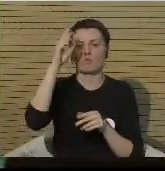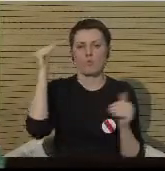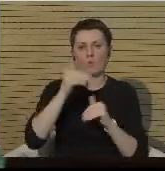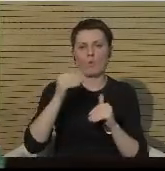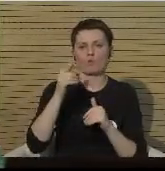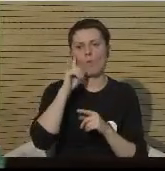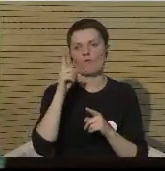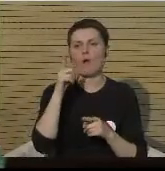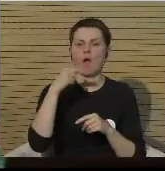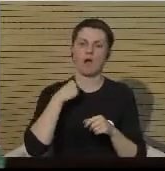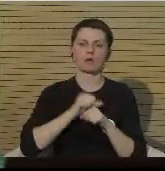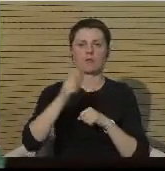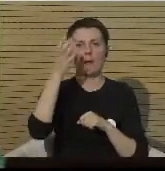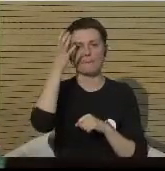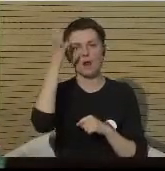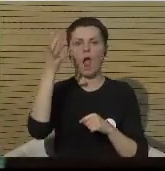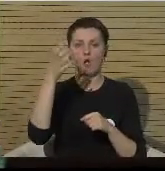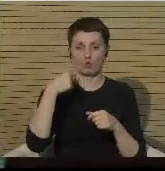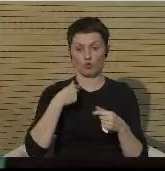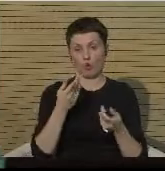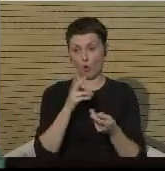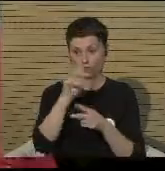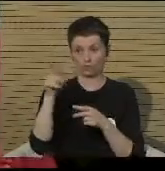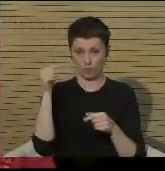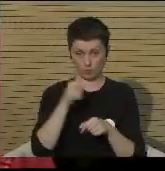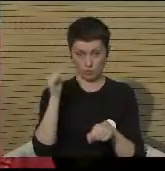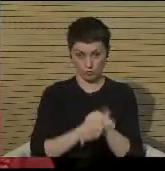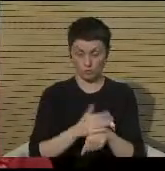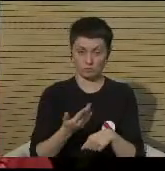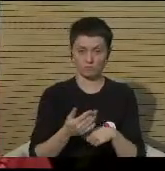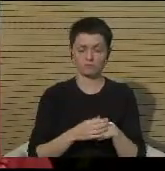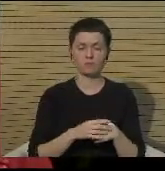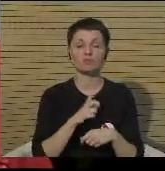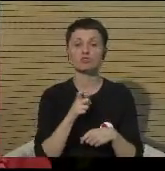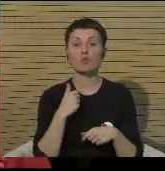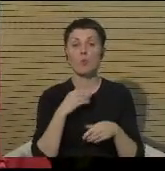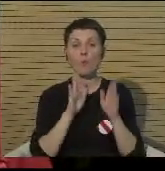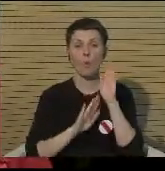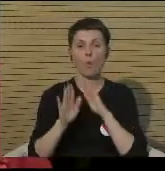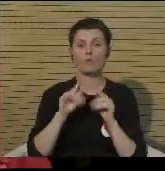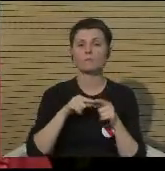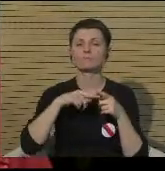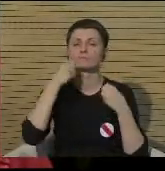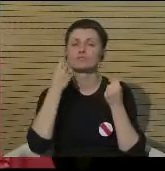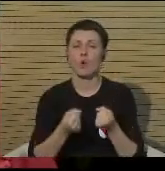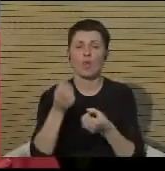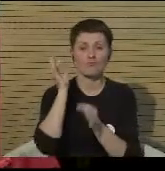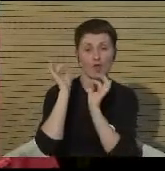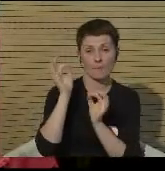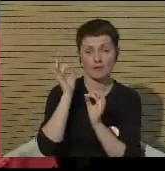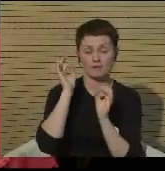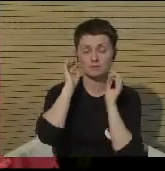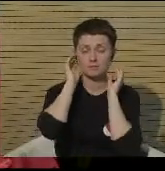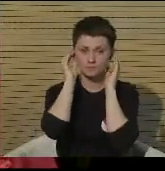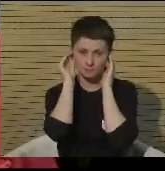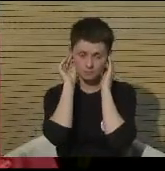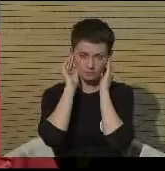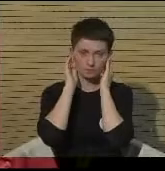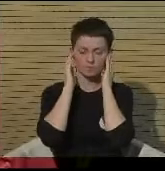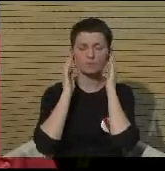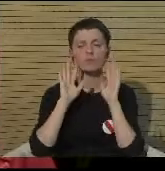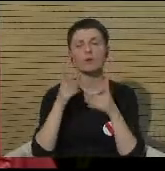a Ukrainian. Someone may consider a genius, but is he? I try to avoid this